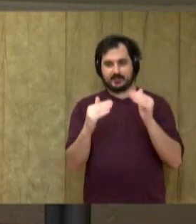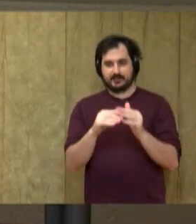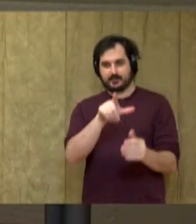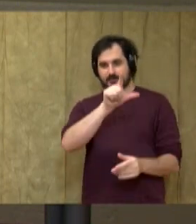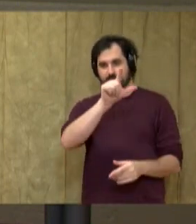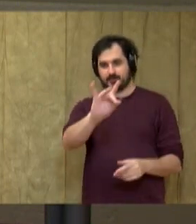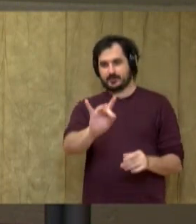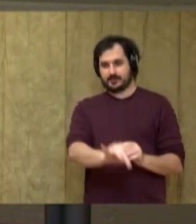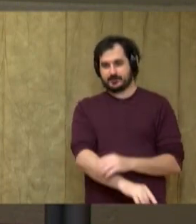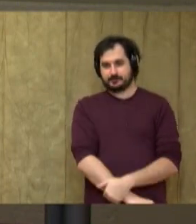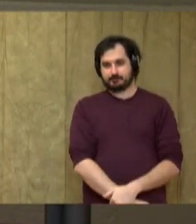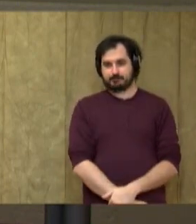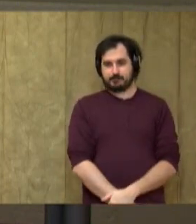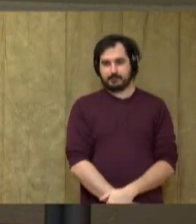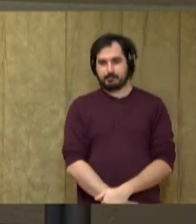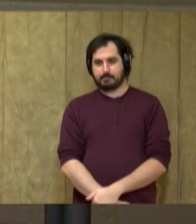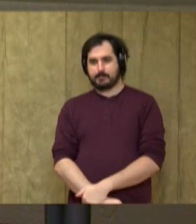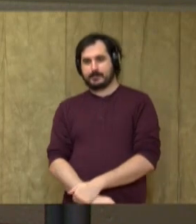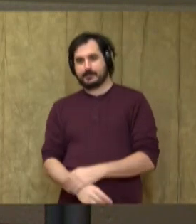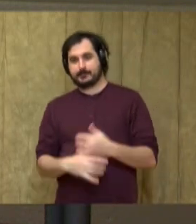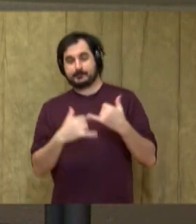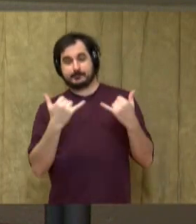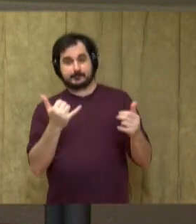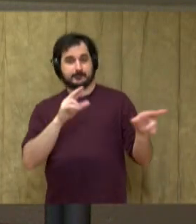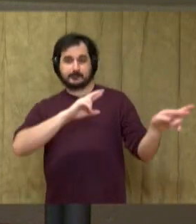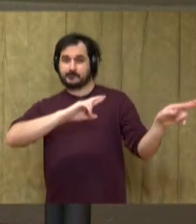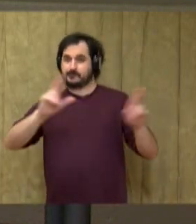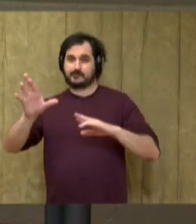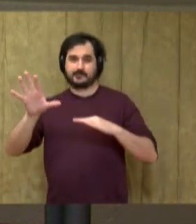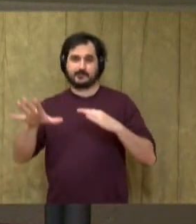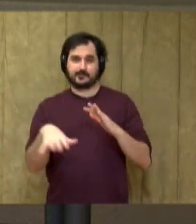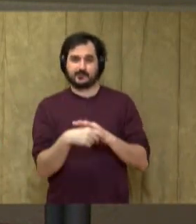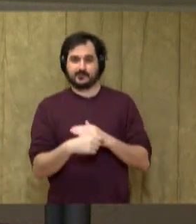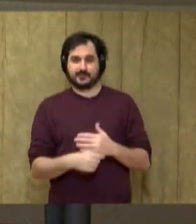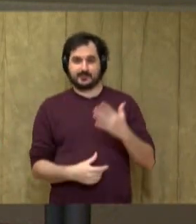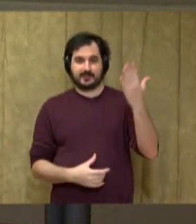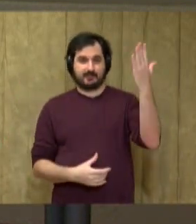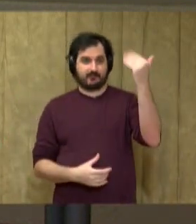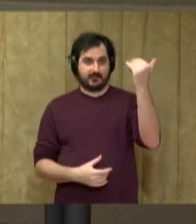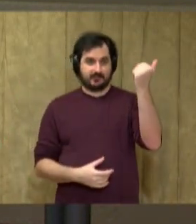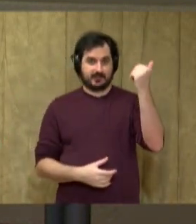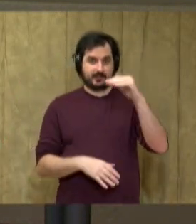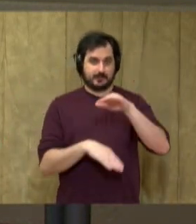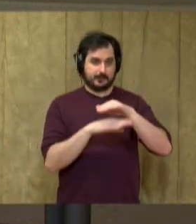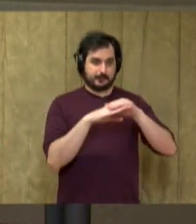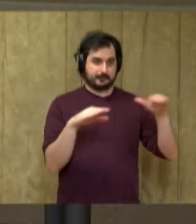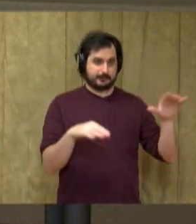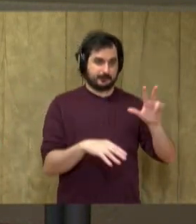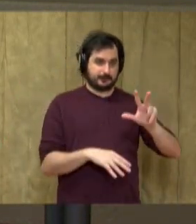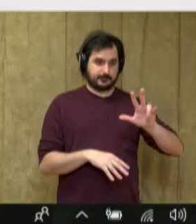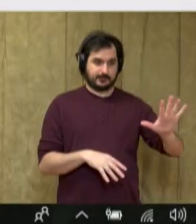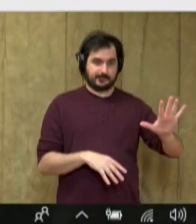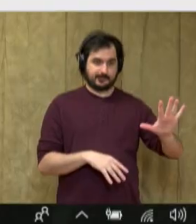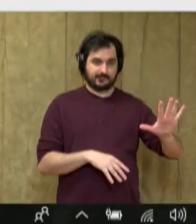that gives me 28. So now I'm ready to add. So 15